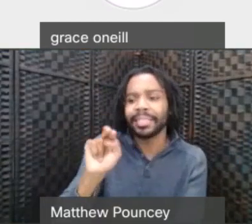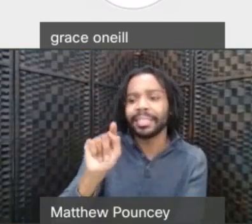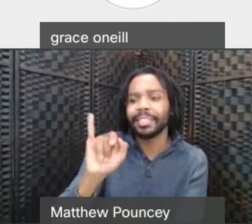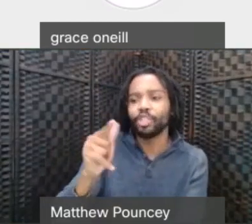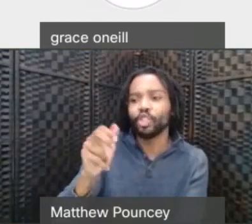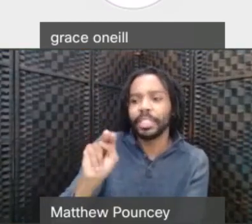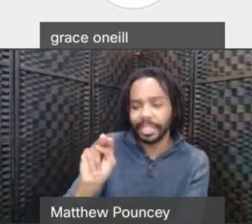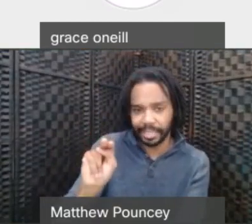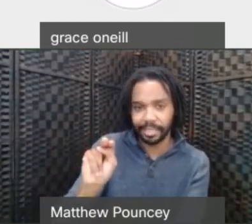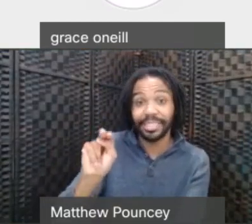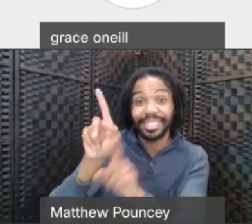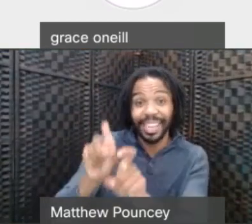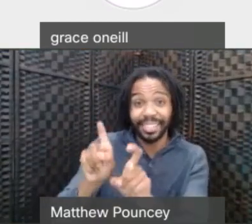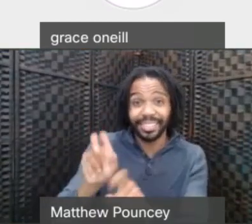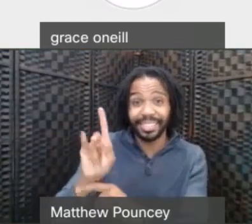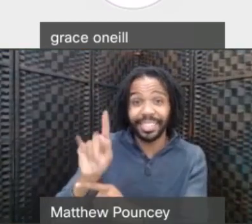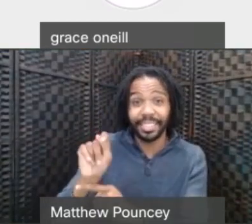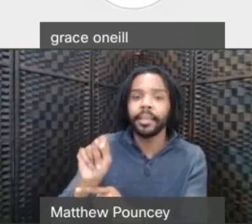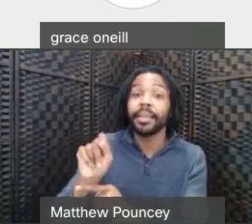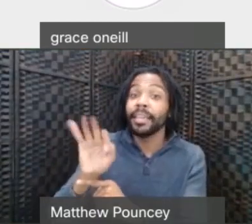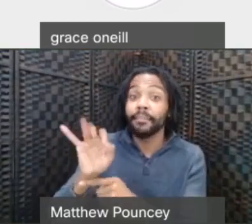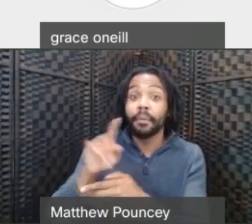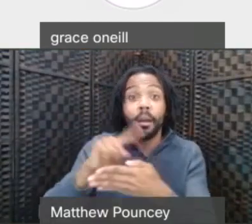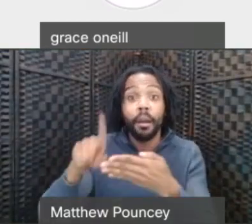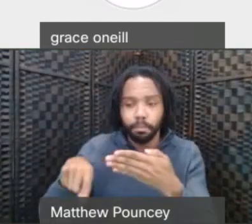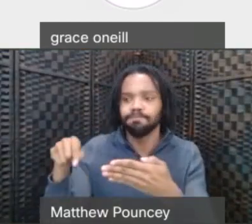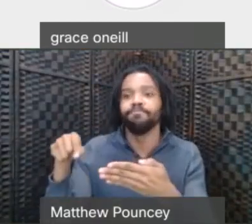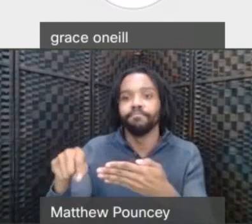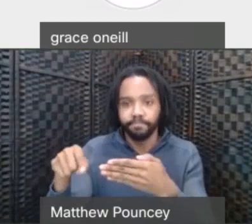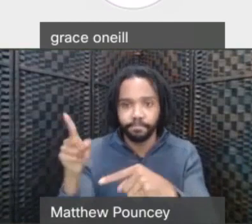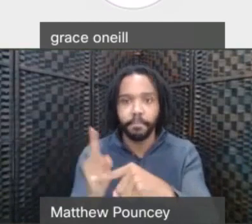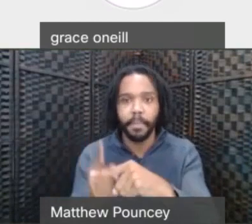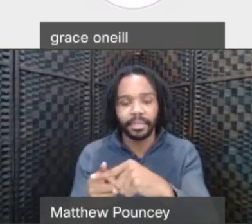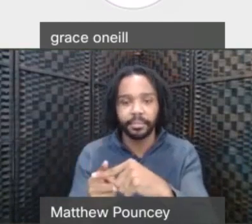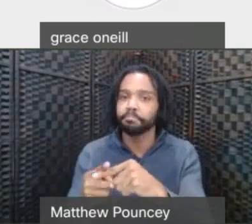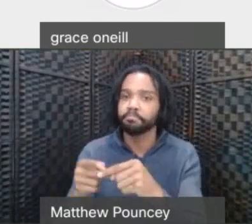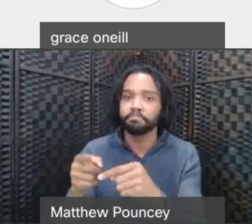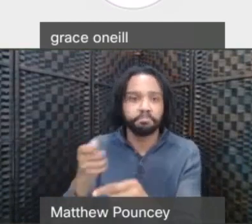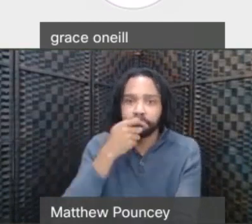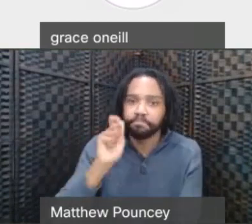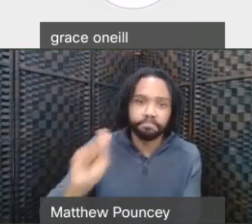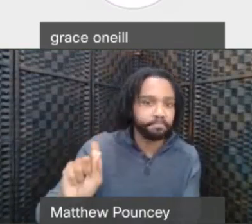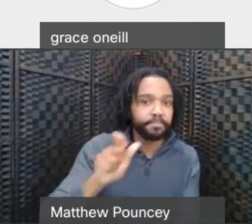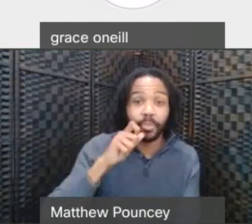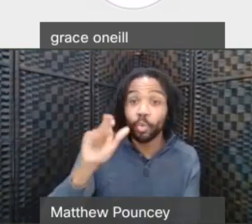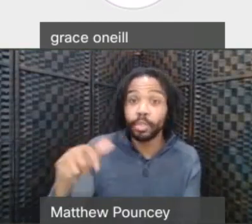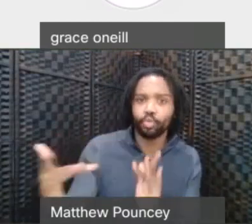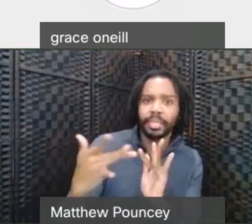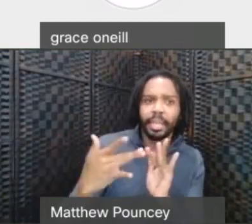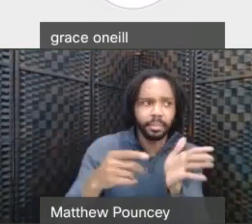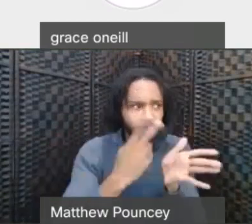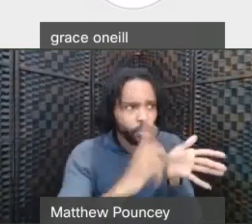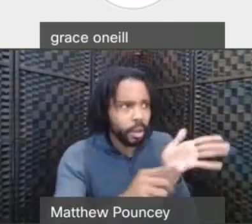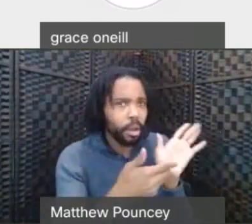presumptive positive, and it's not needed to confirm. There may be instances where if someone has symptoms and they